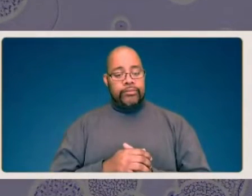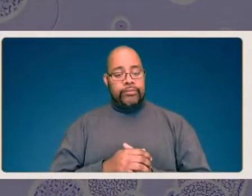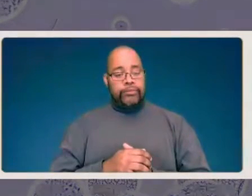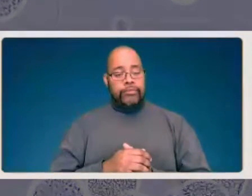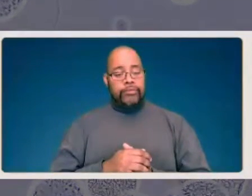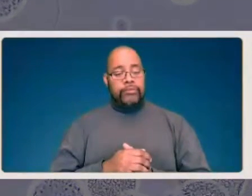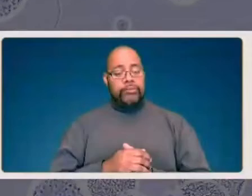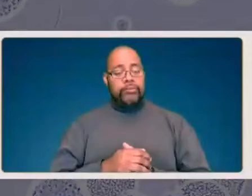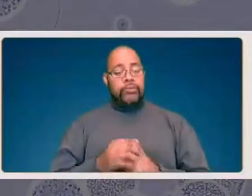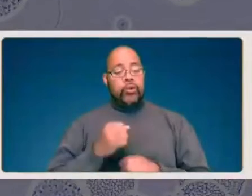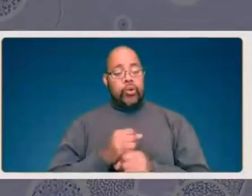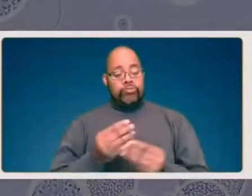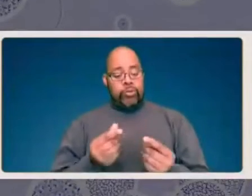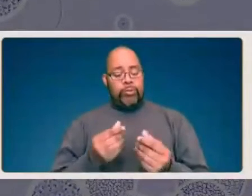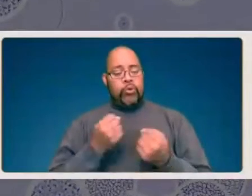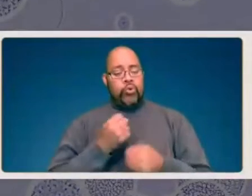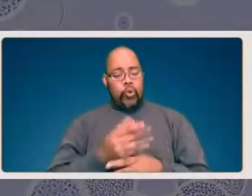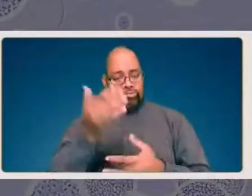antigens